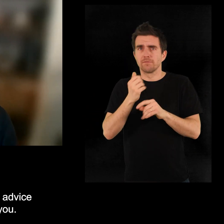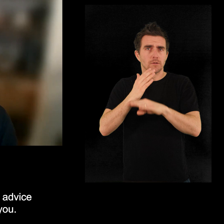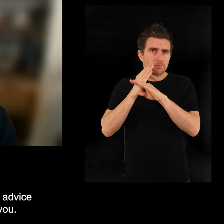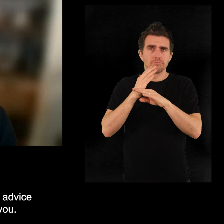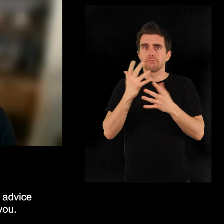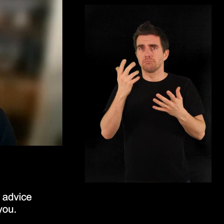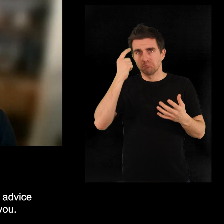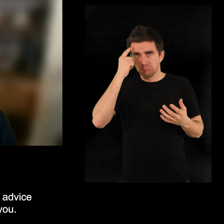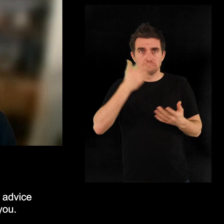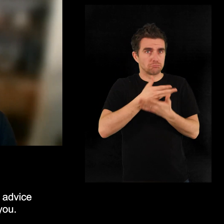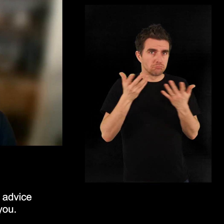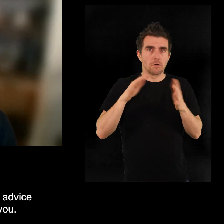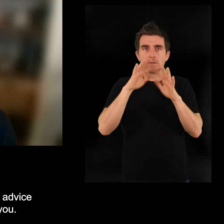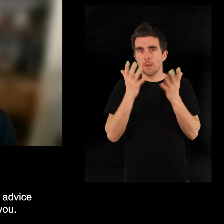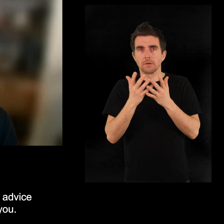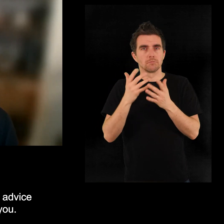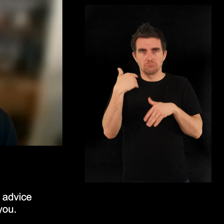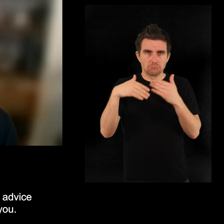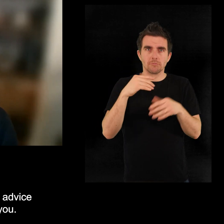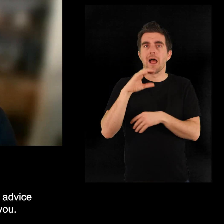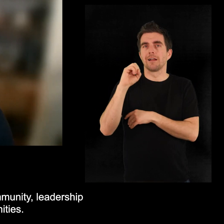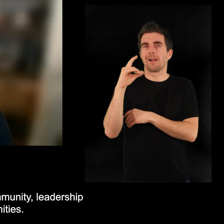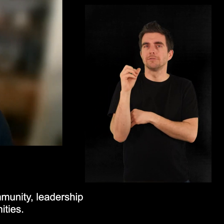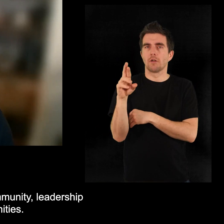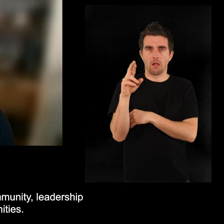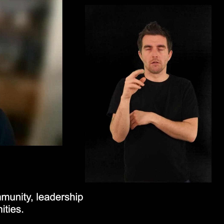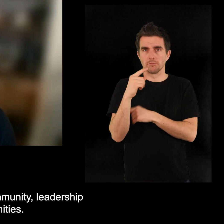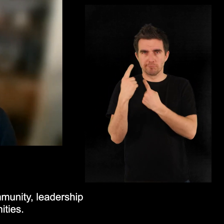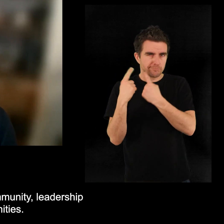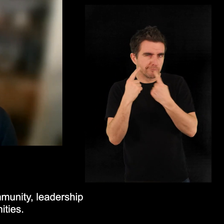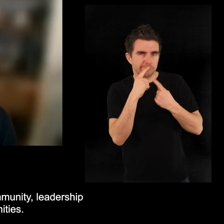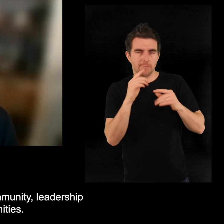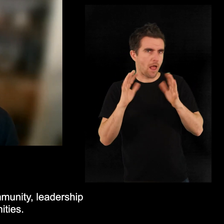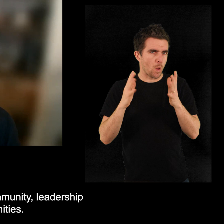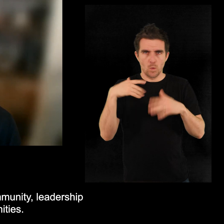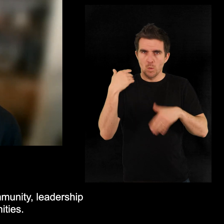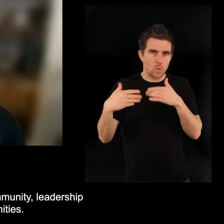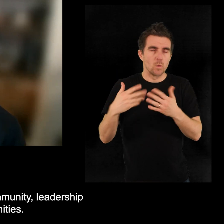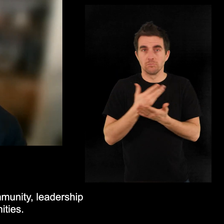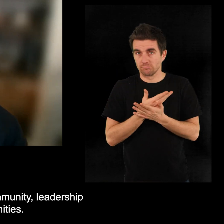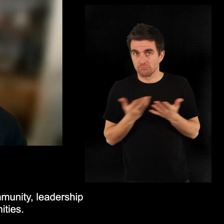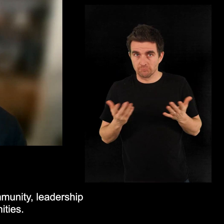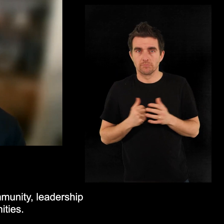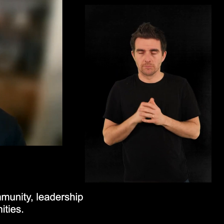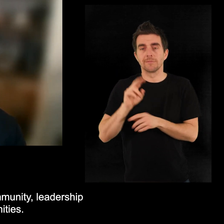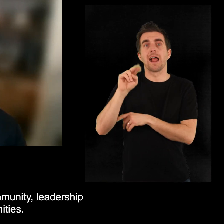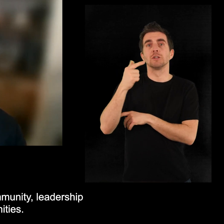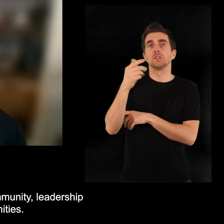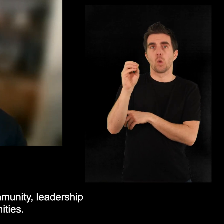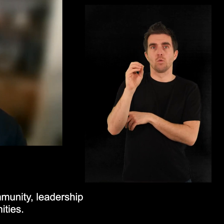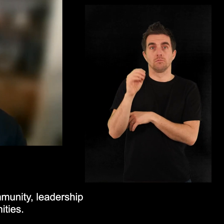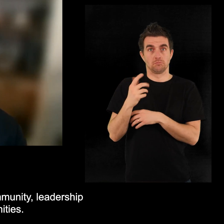provide disability advice and they provide funding to you. Funding available in the community, leadership training might all